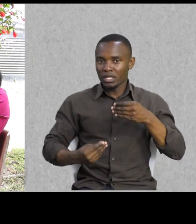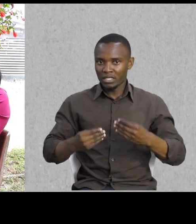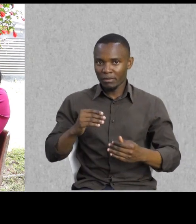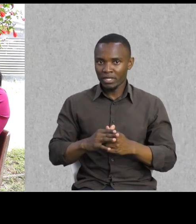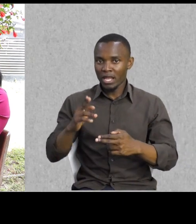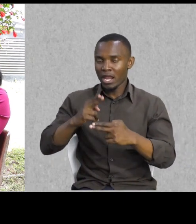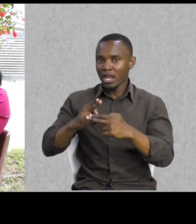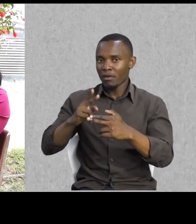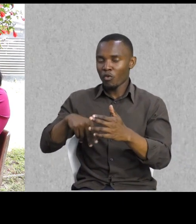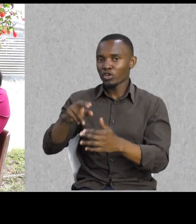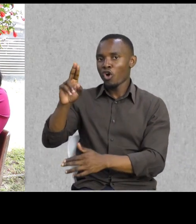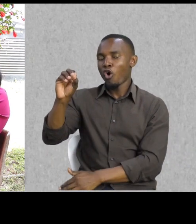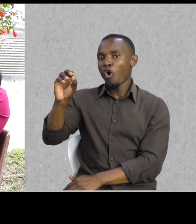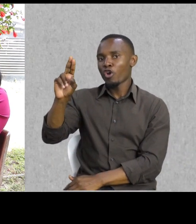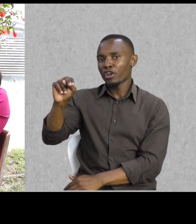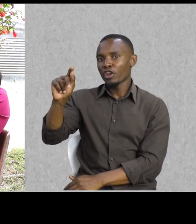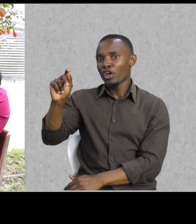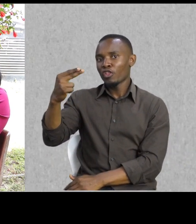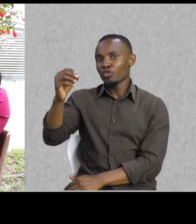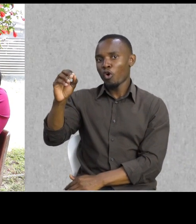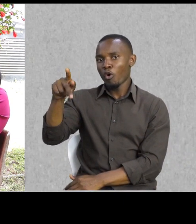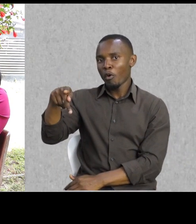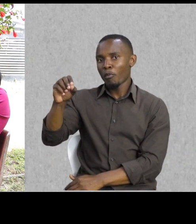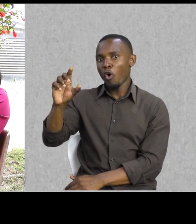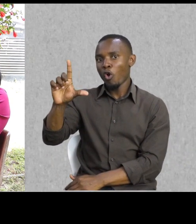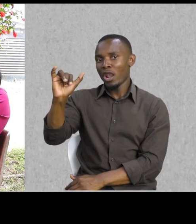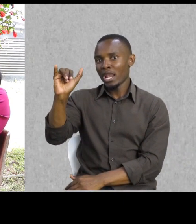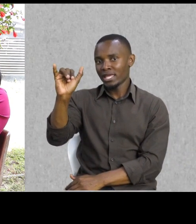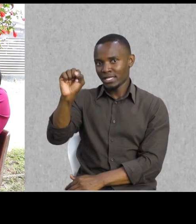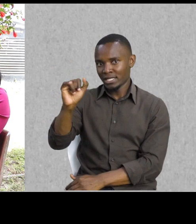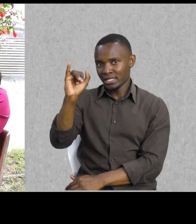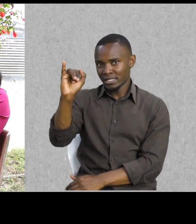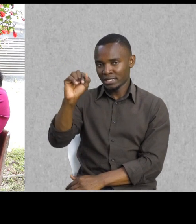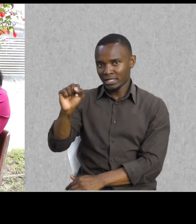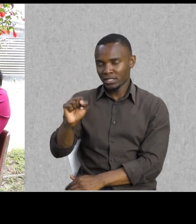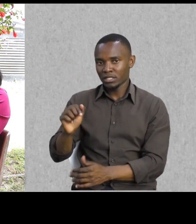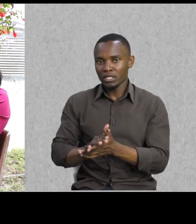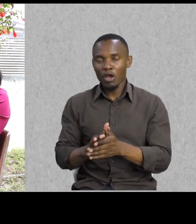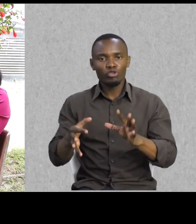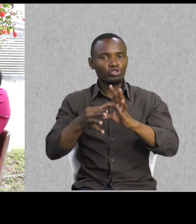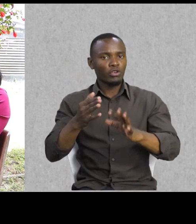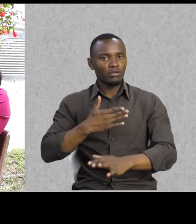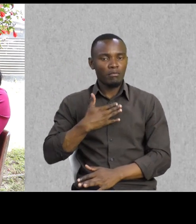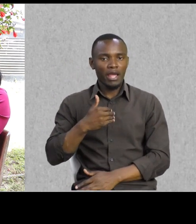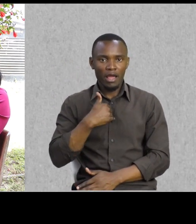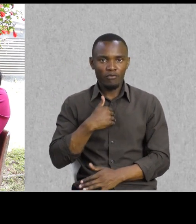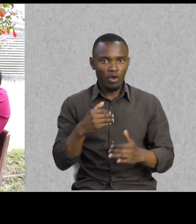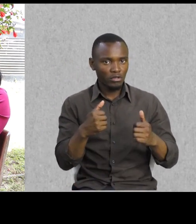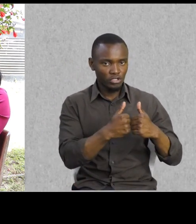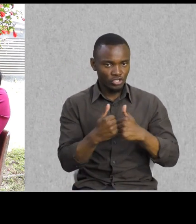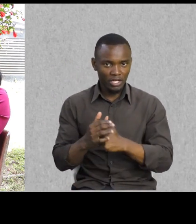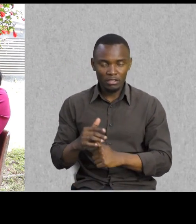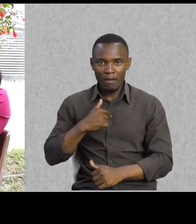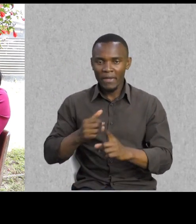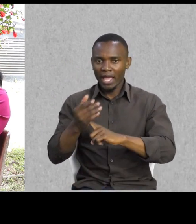called orthoposolysis, the deformation of the joint, where I acquired it while I was